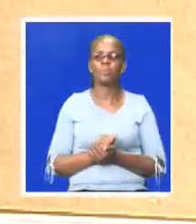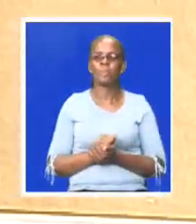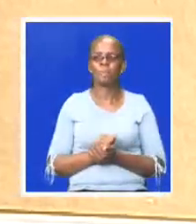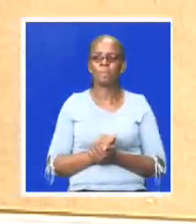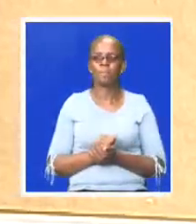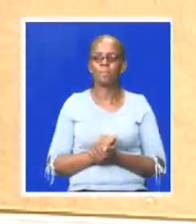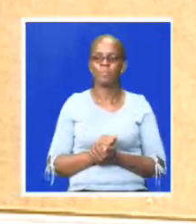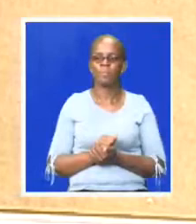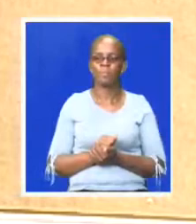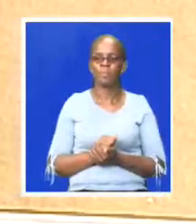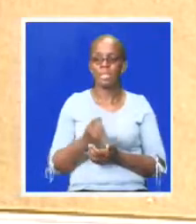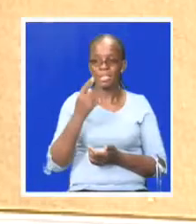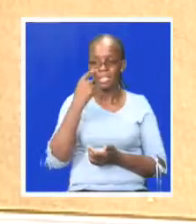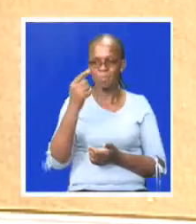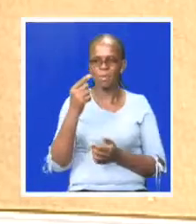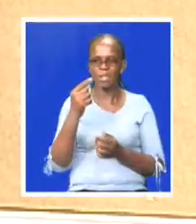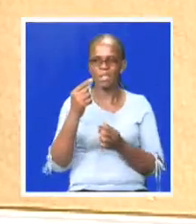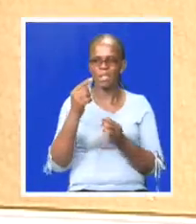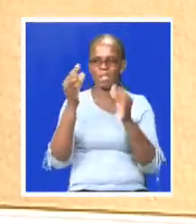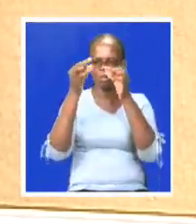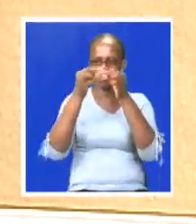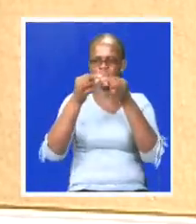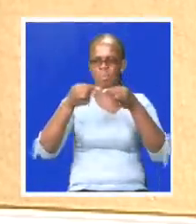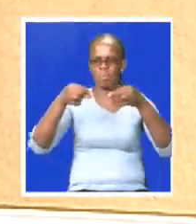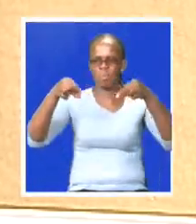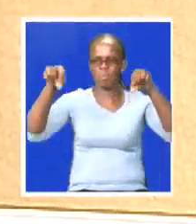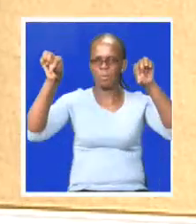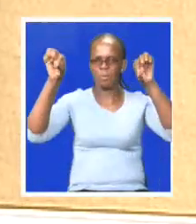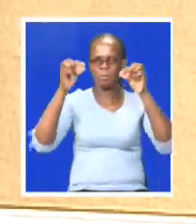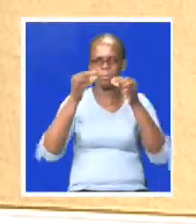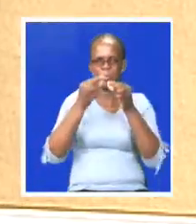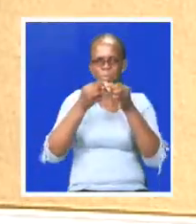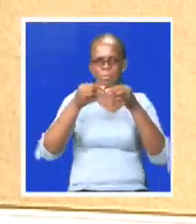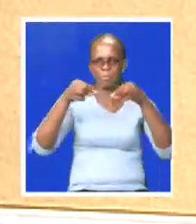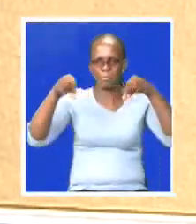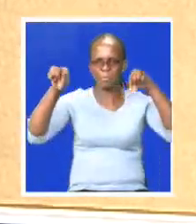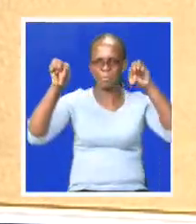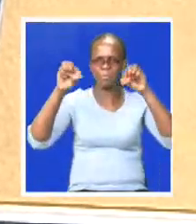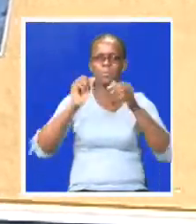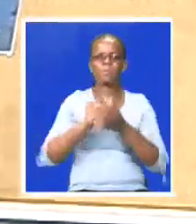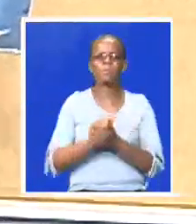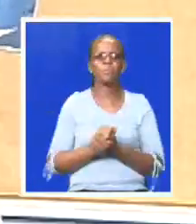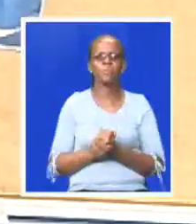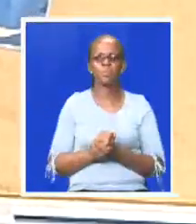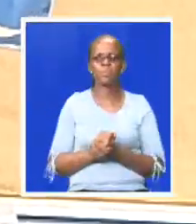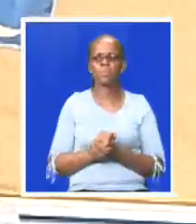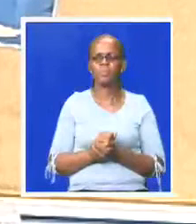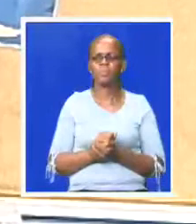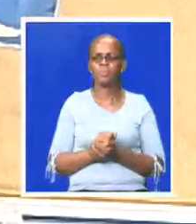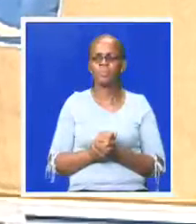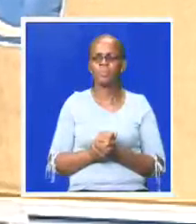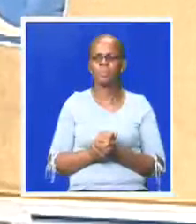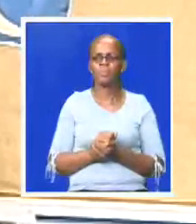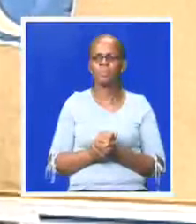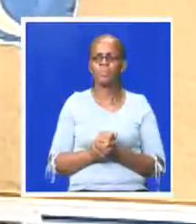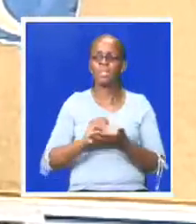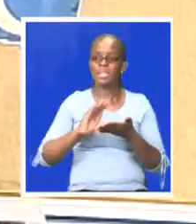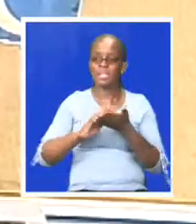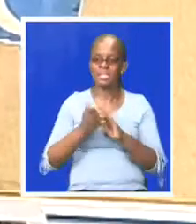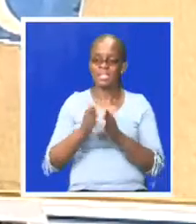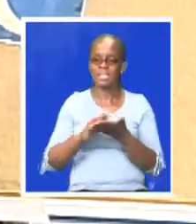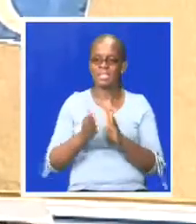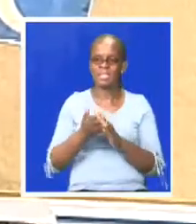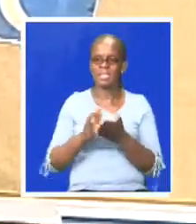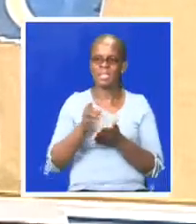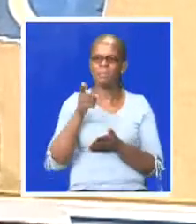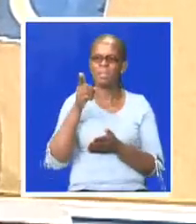a crescent. The shape of the week is a crescent. This shape is a crescent.